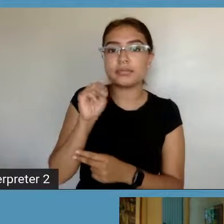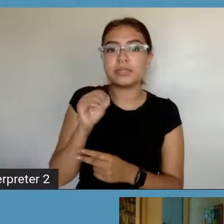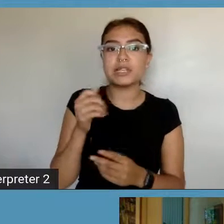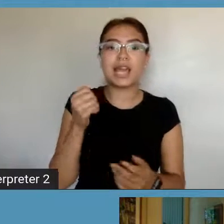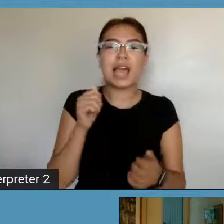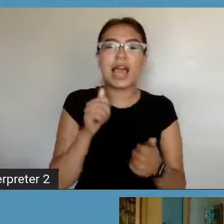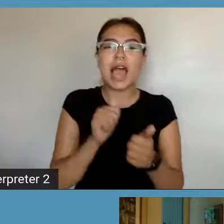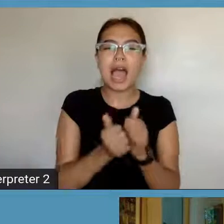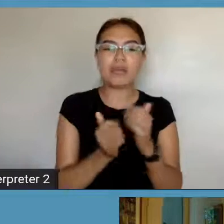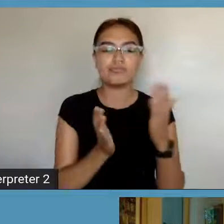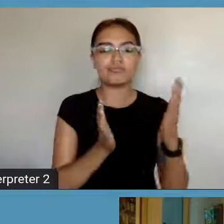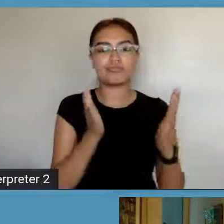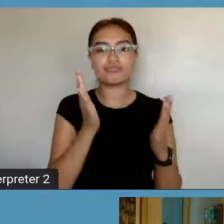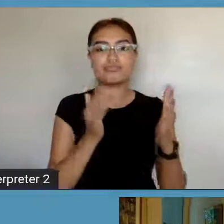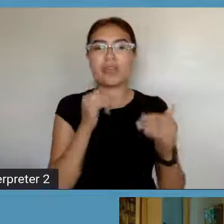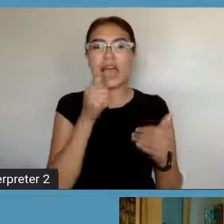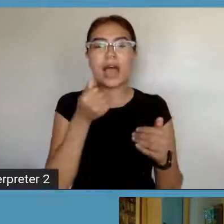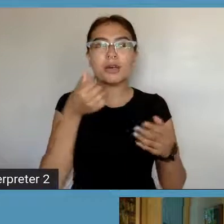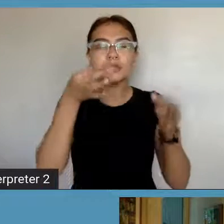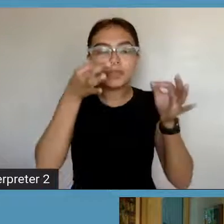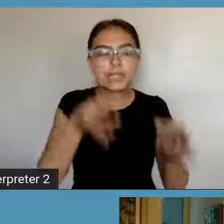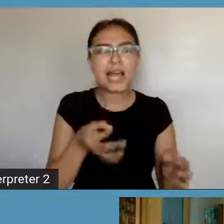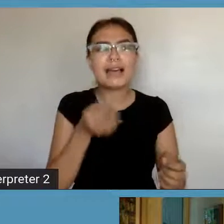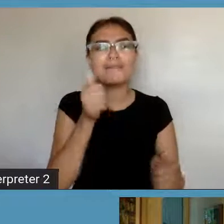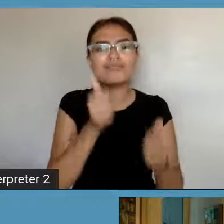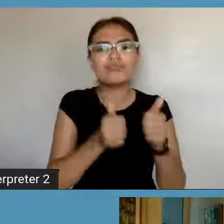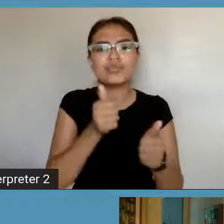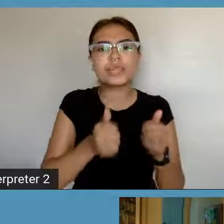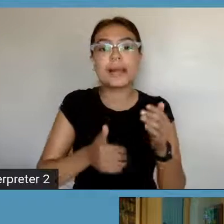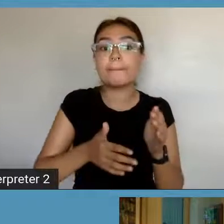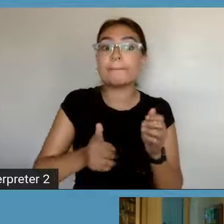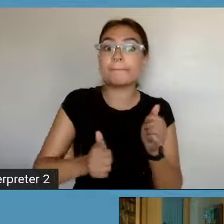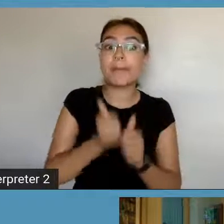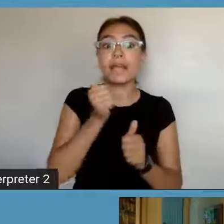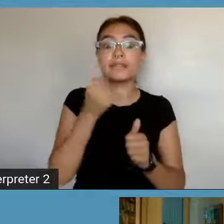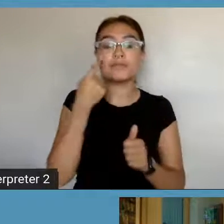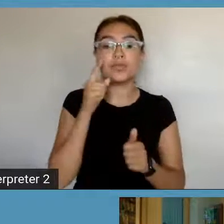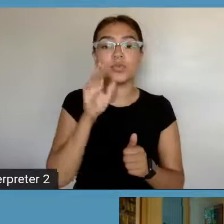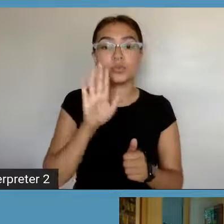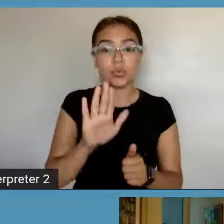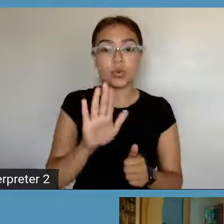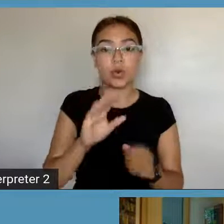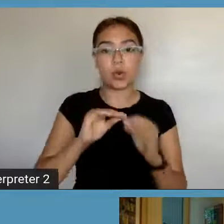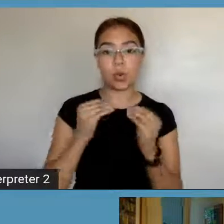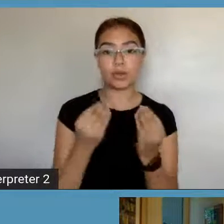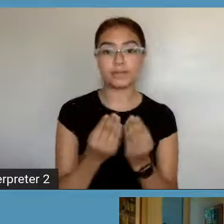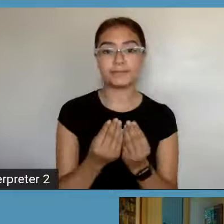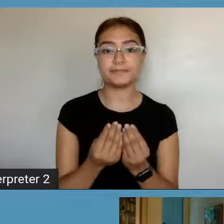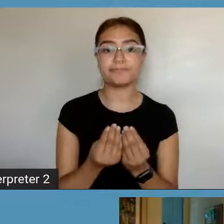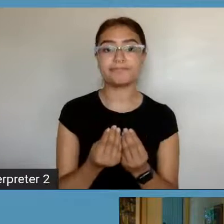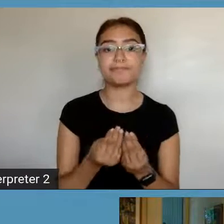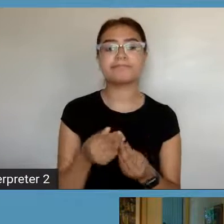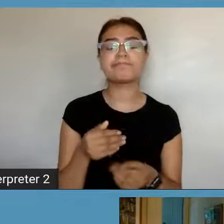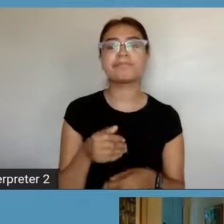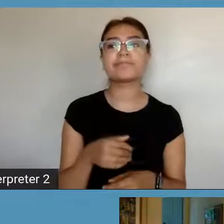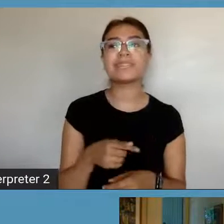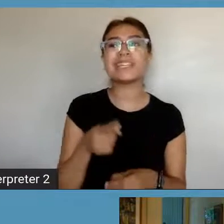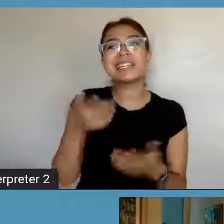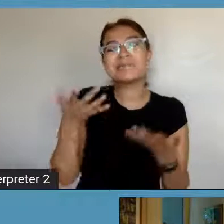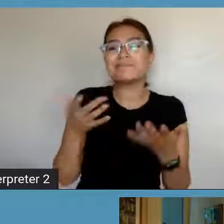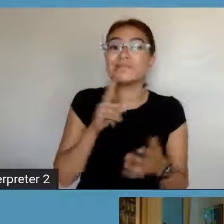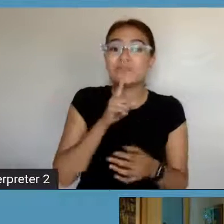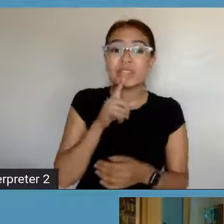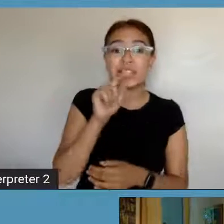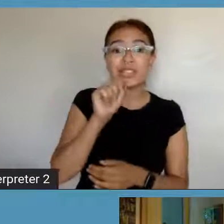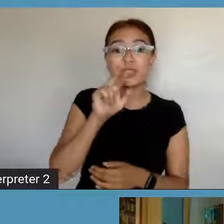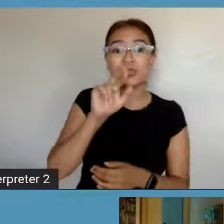for your organization? That's a very good question. It's really trial and error. You really